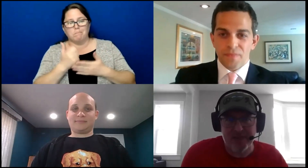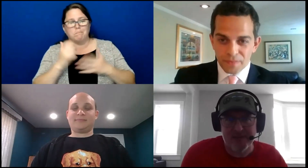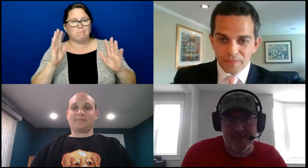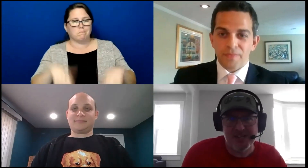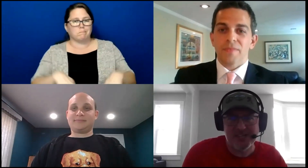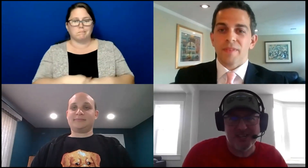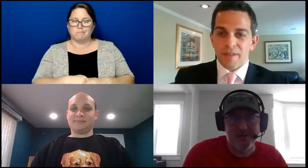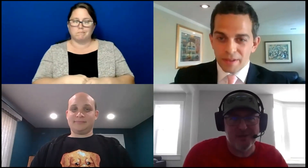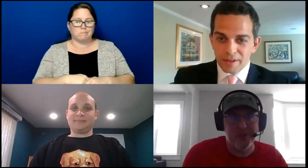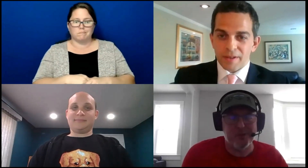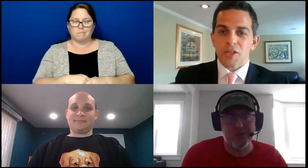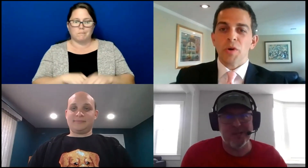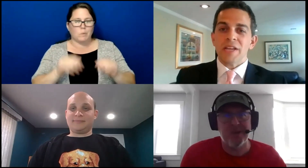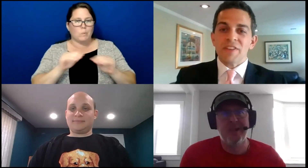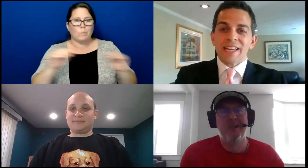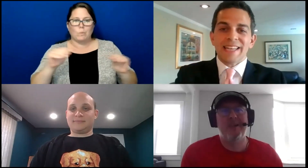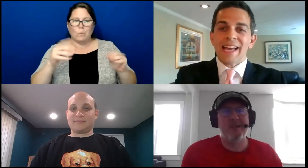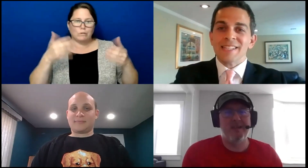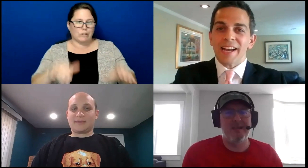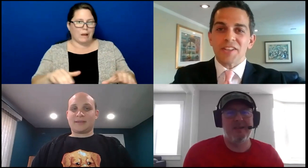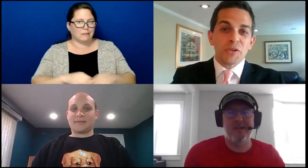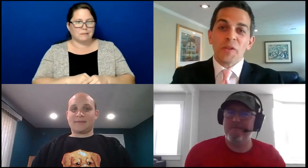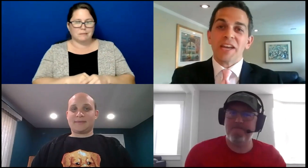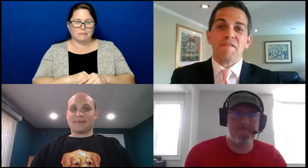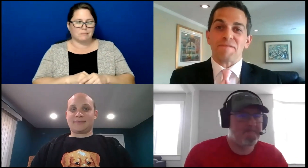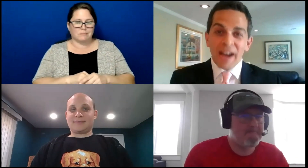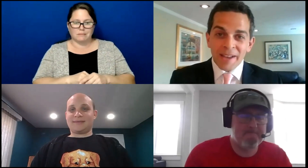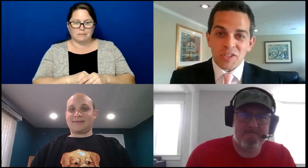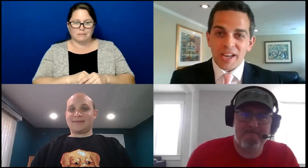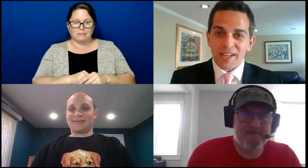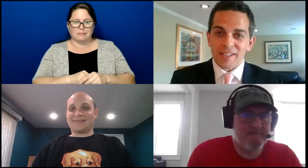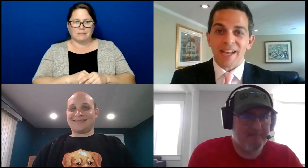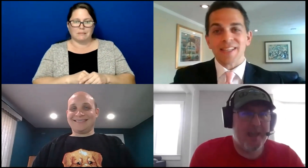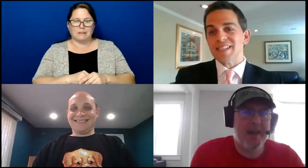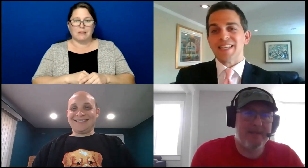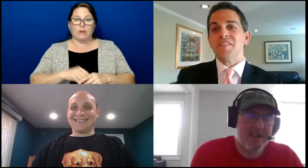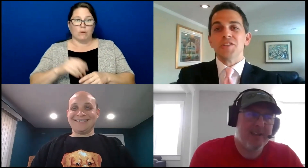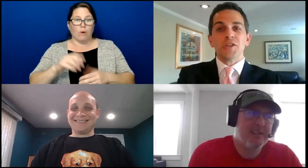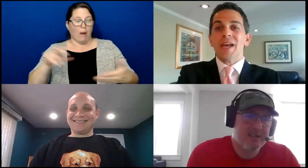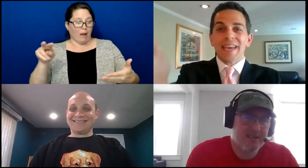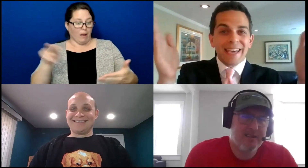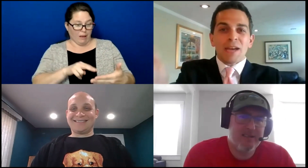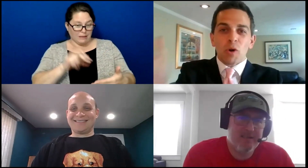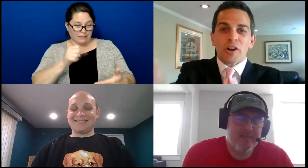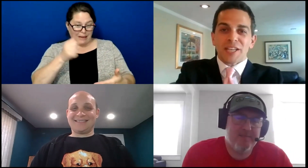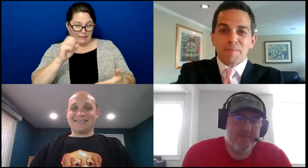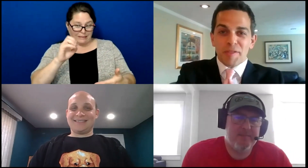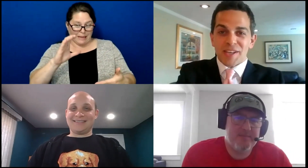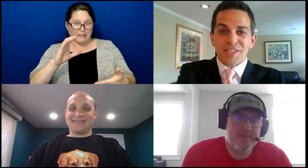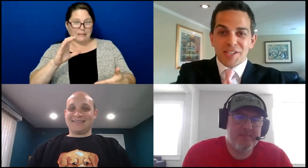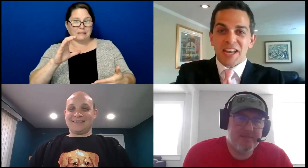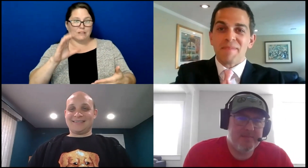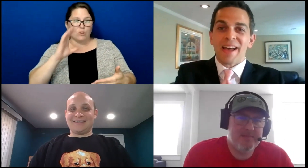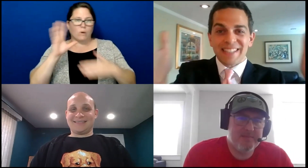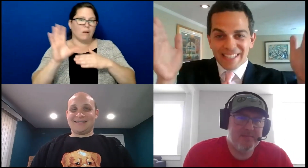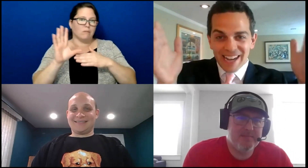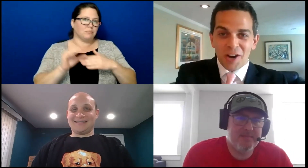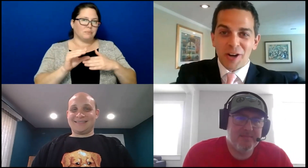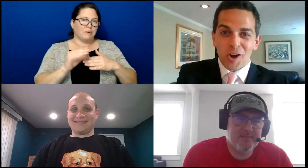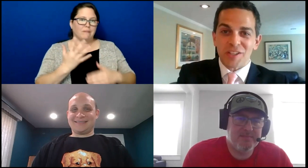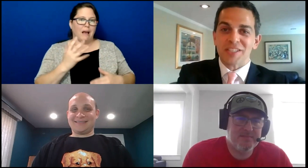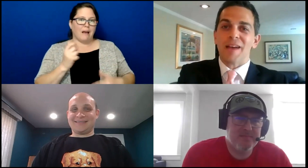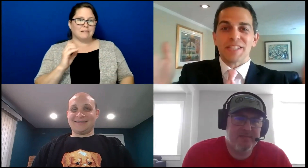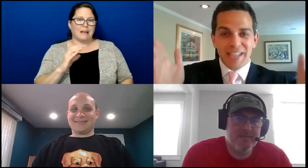would never have a chance to get your foot in the door. So you wouldn't even get 10 seconds. You'd only get 5 seconds. Yeah. He's telling you he works at Bethesda ZeniMax.